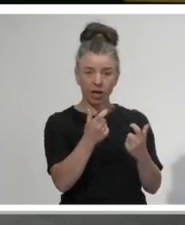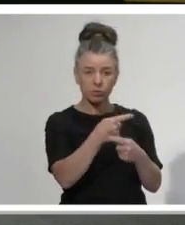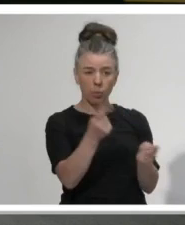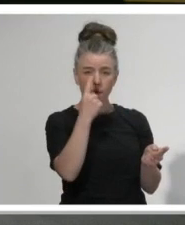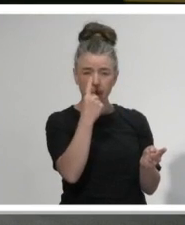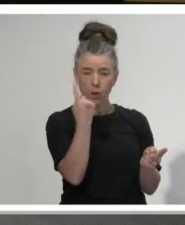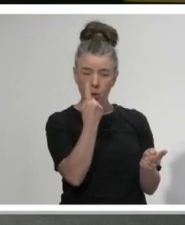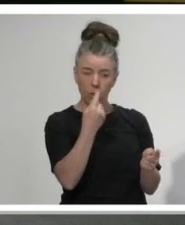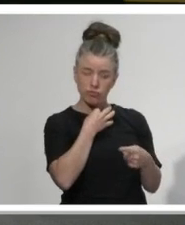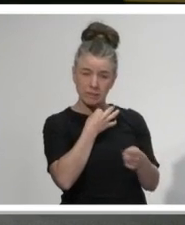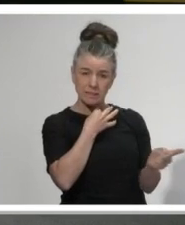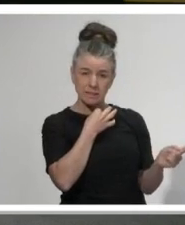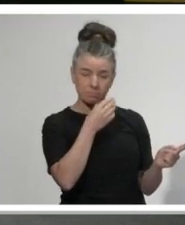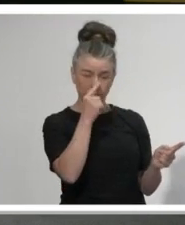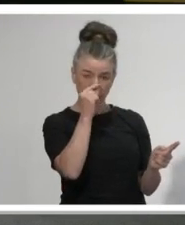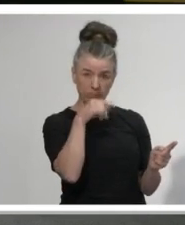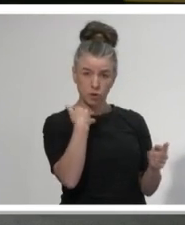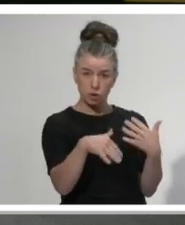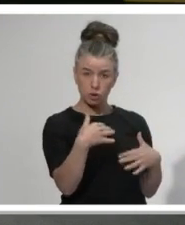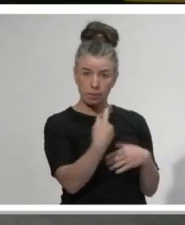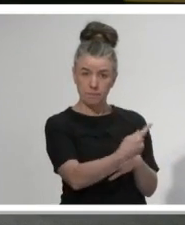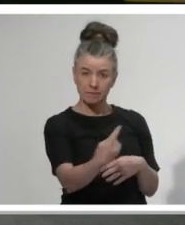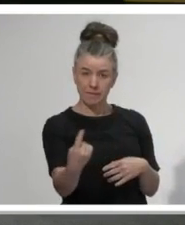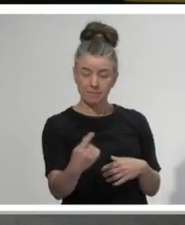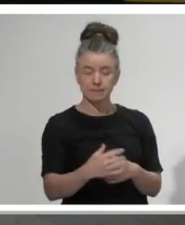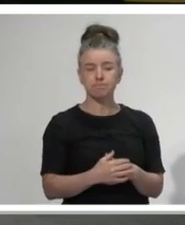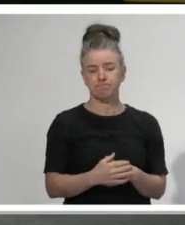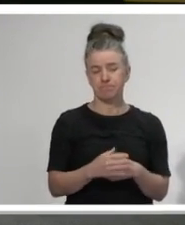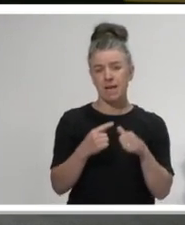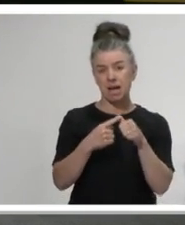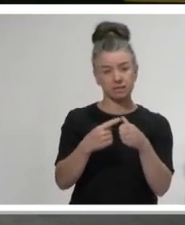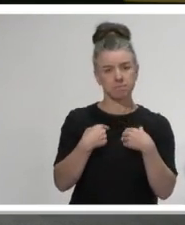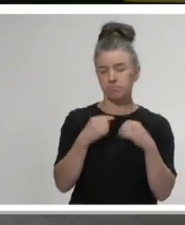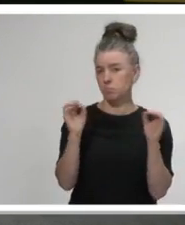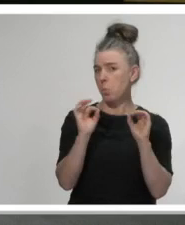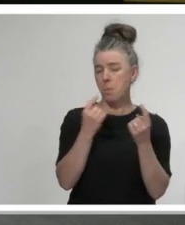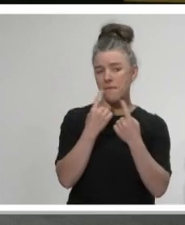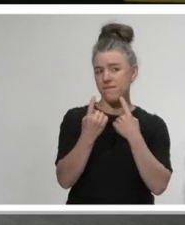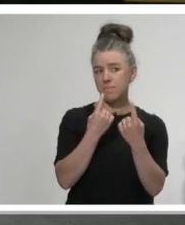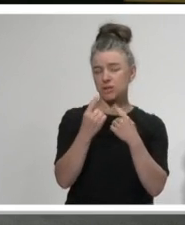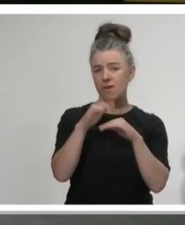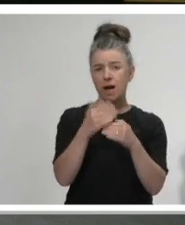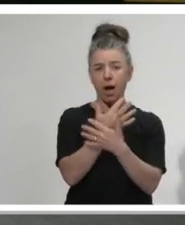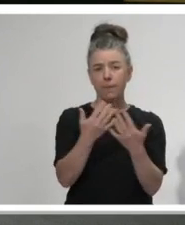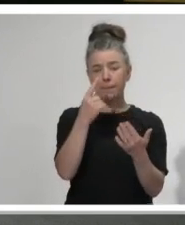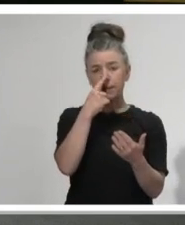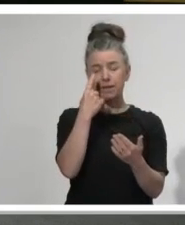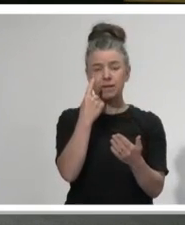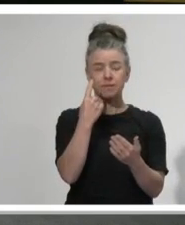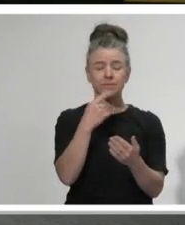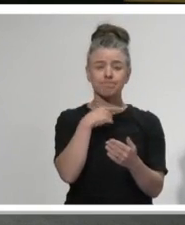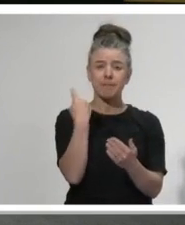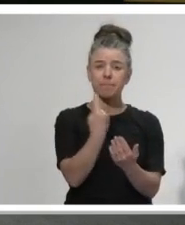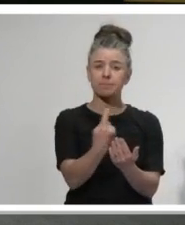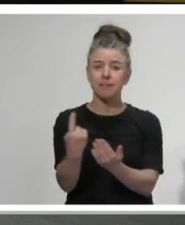levels? I don't actually have information specifically around suicides, but we can